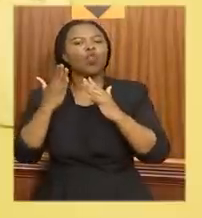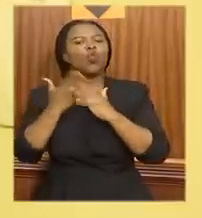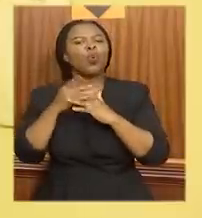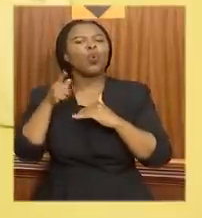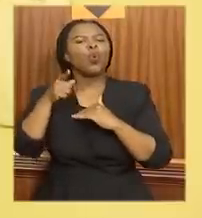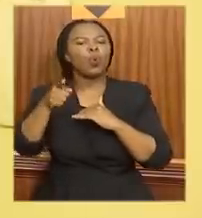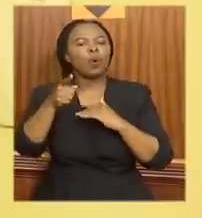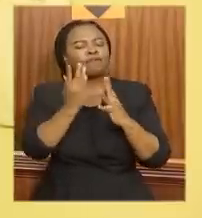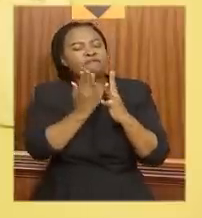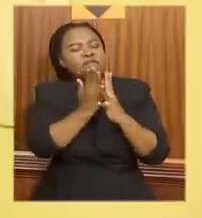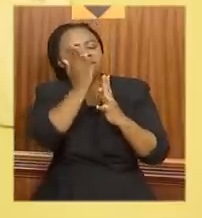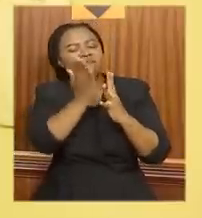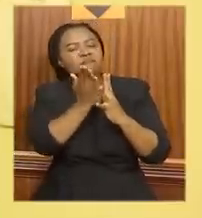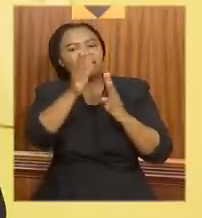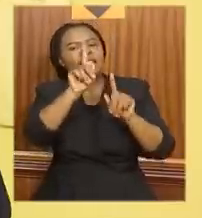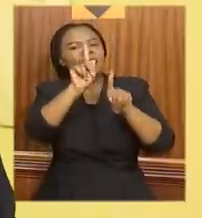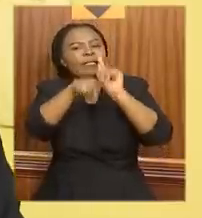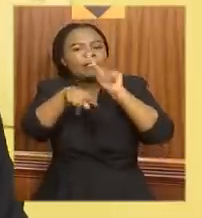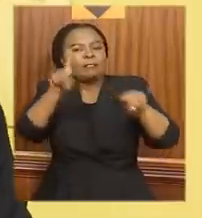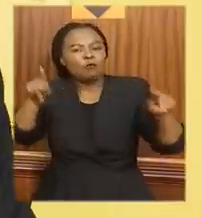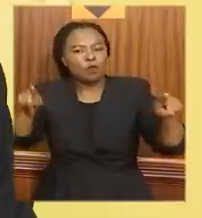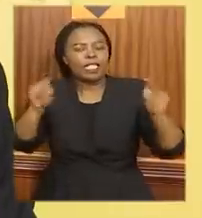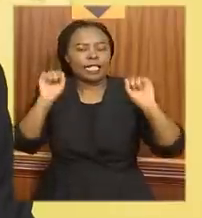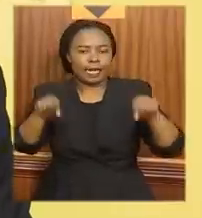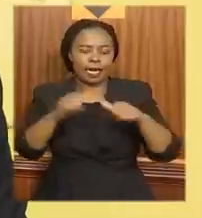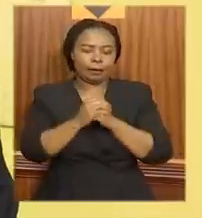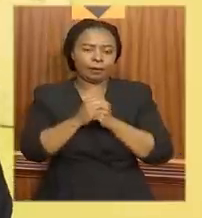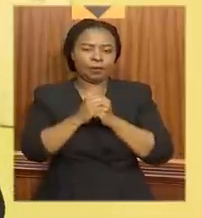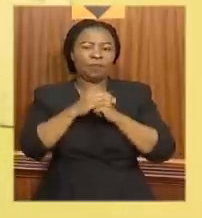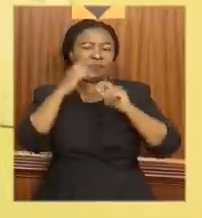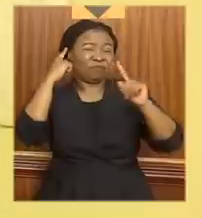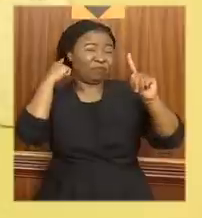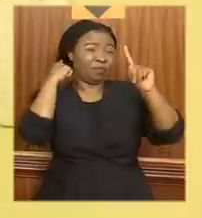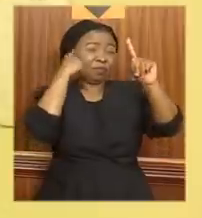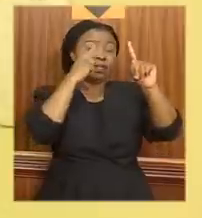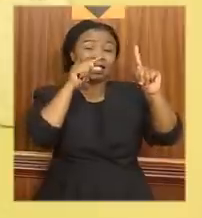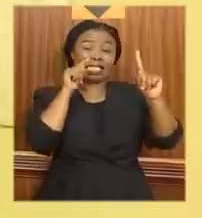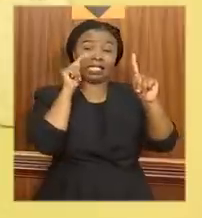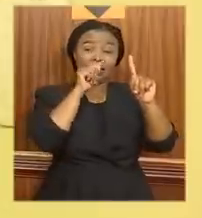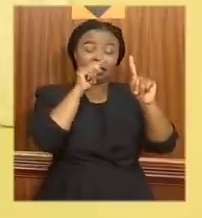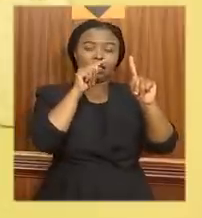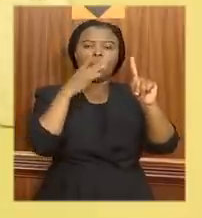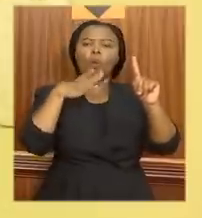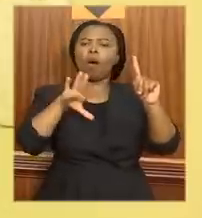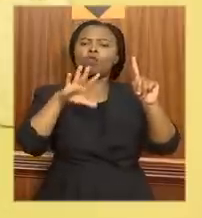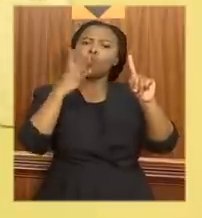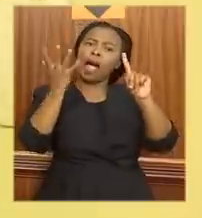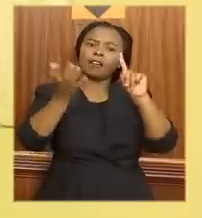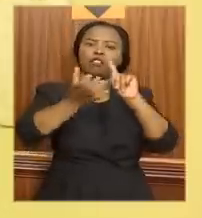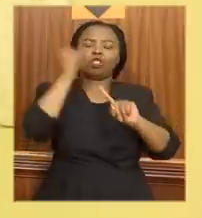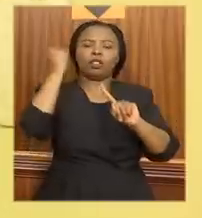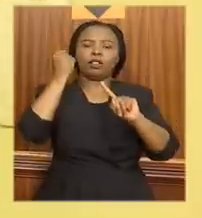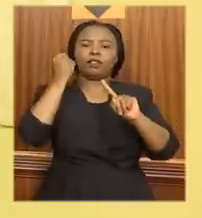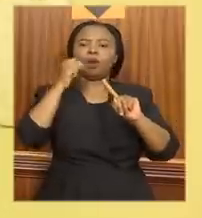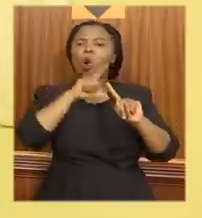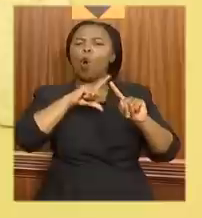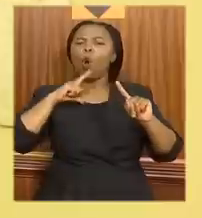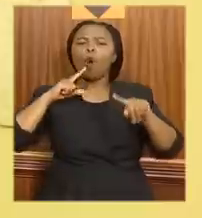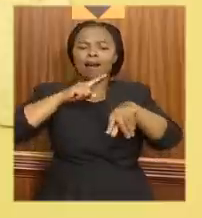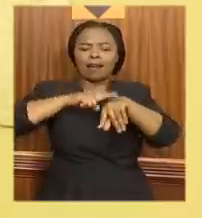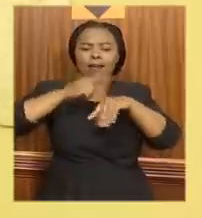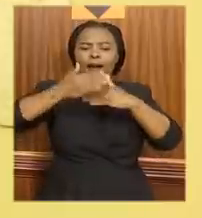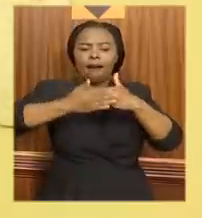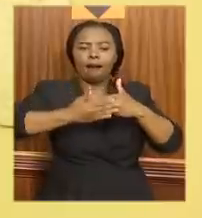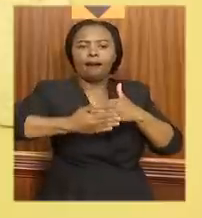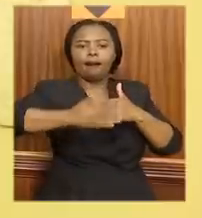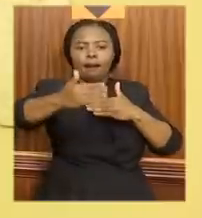measures. Our ultimate objective is to achieve long-term energy security